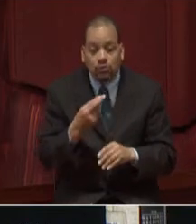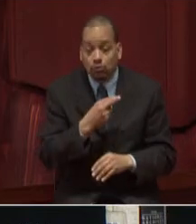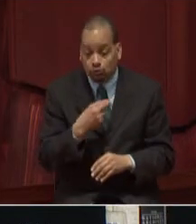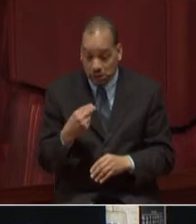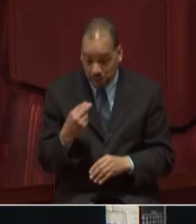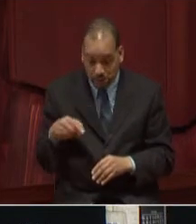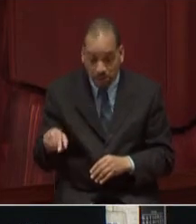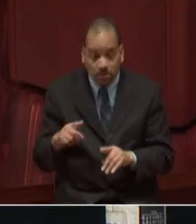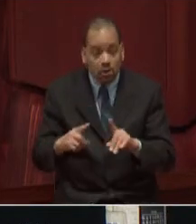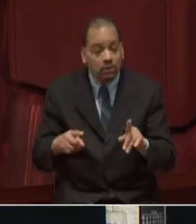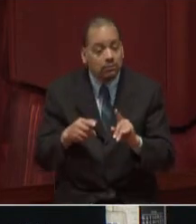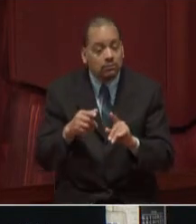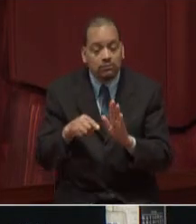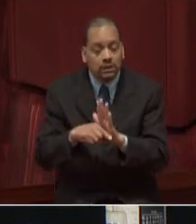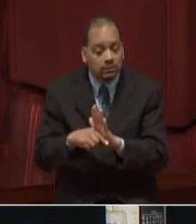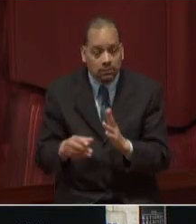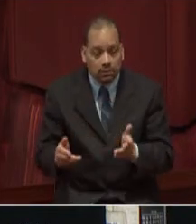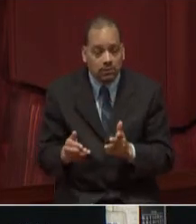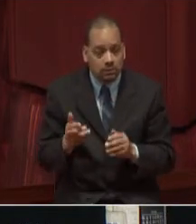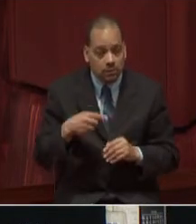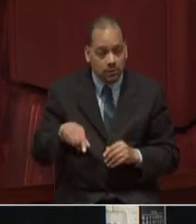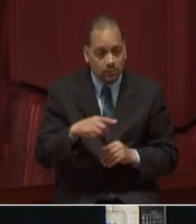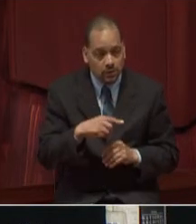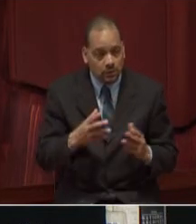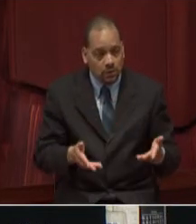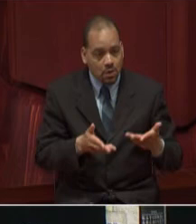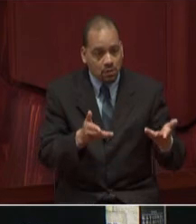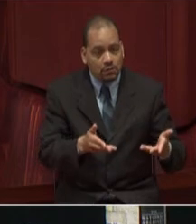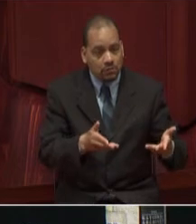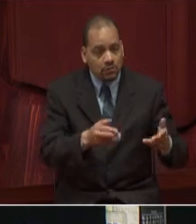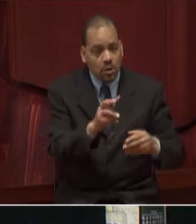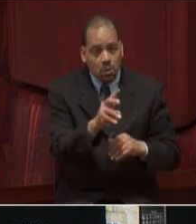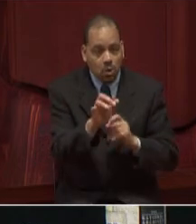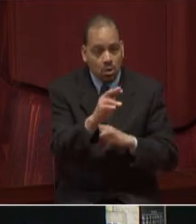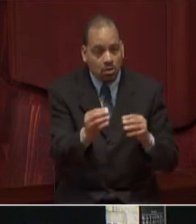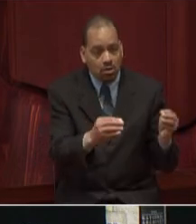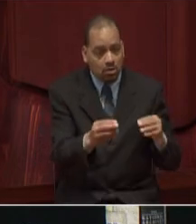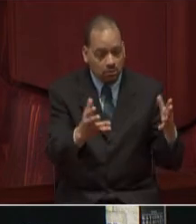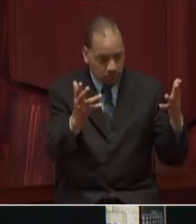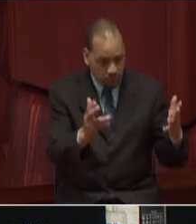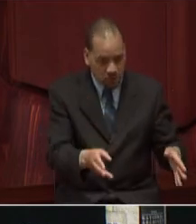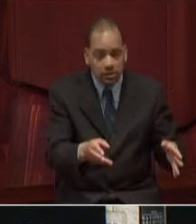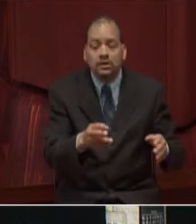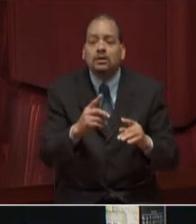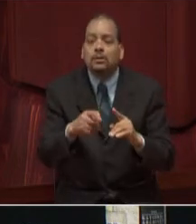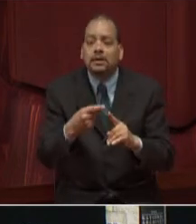was, and we paid for it, is that we were making offers to end that war from the very beginning to the Vietnamese